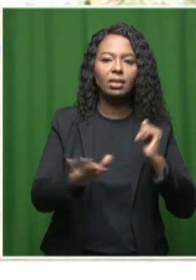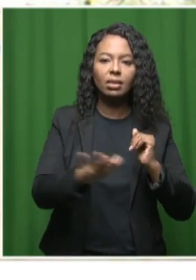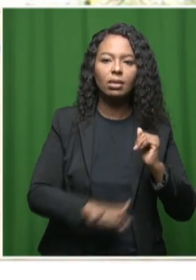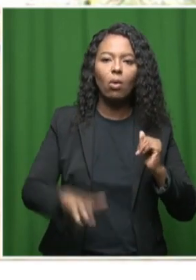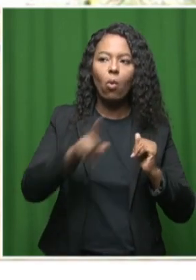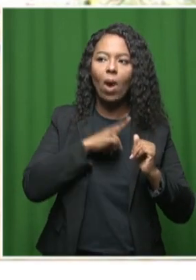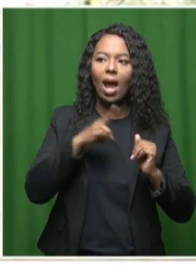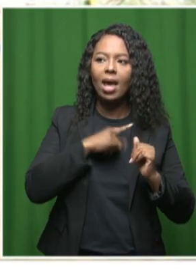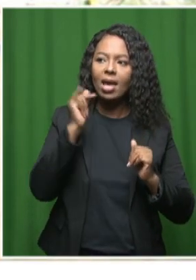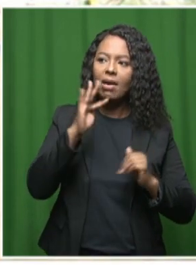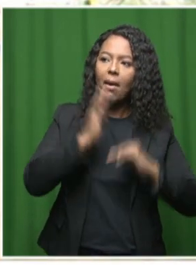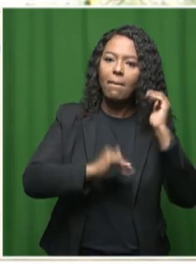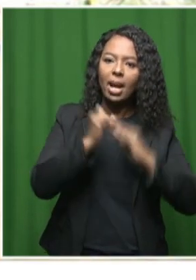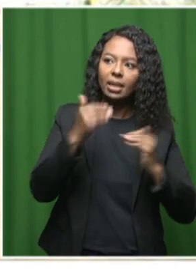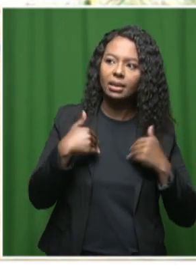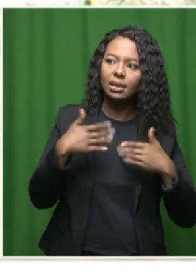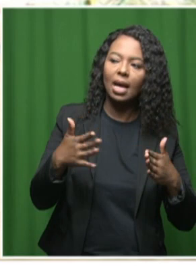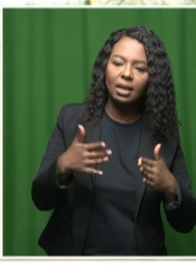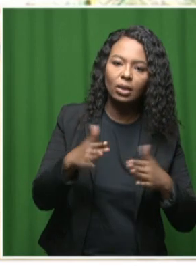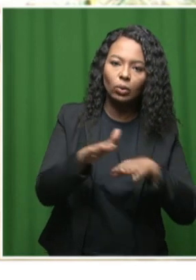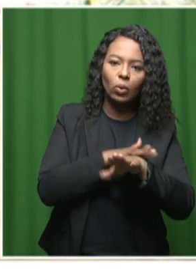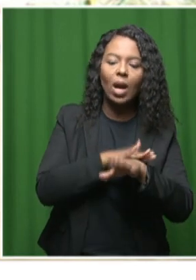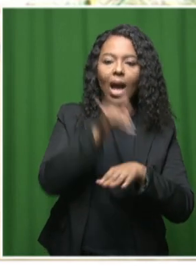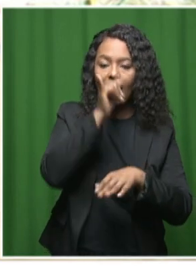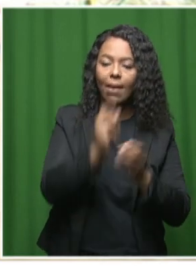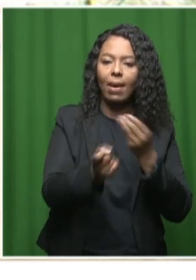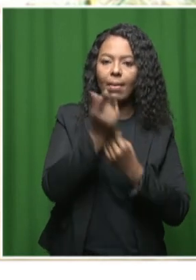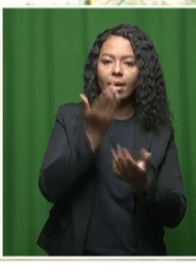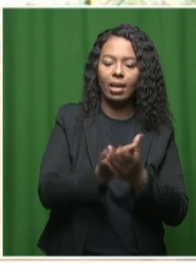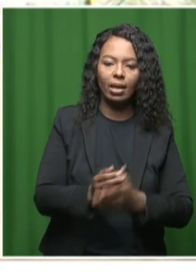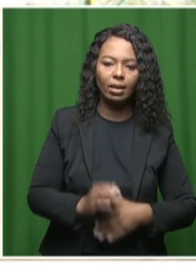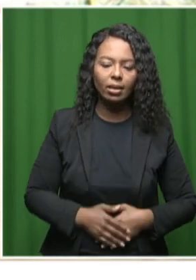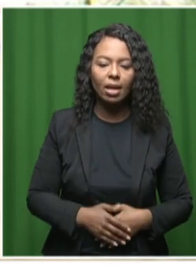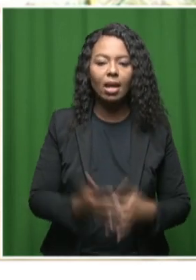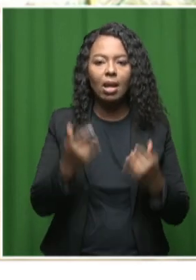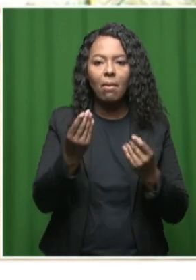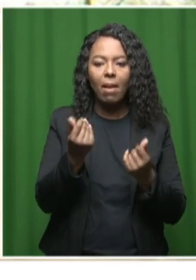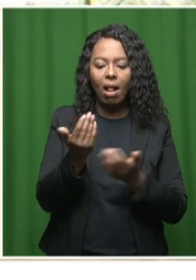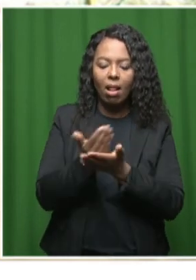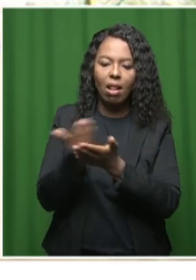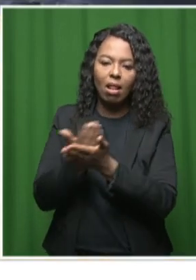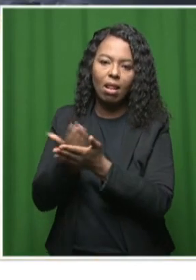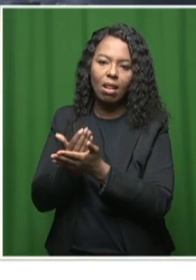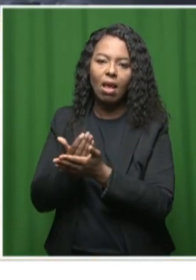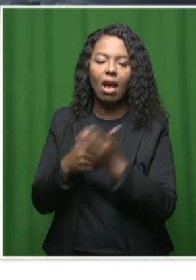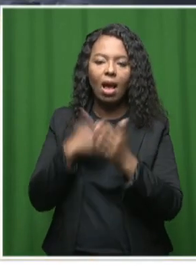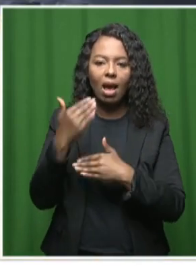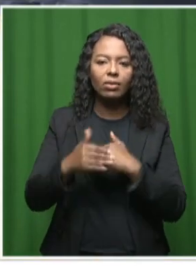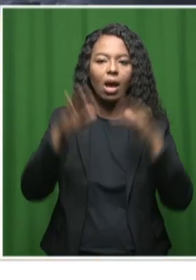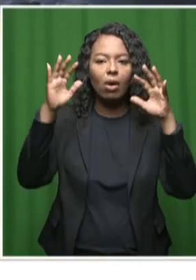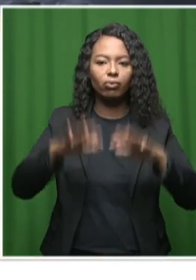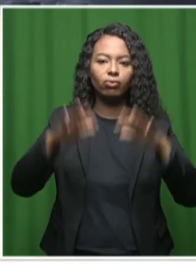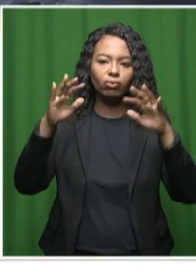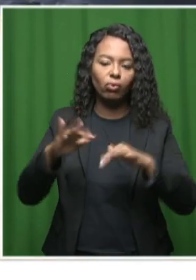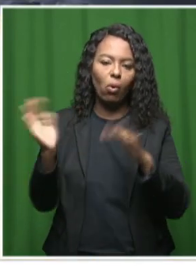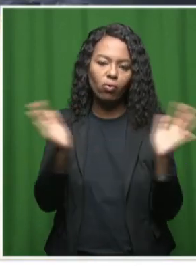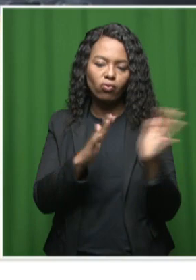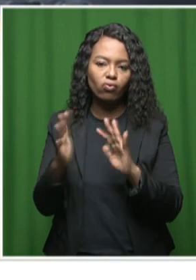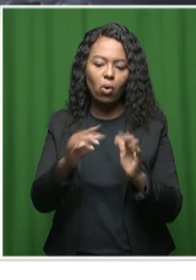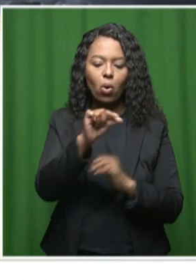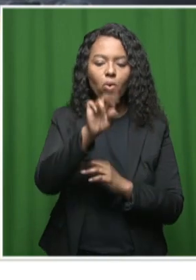crime. Government says 135 mass care centres were set up immediately after the floods in the districts of